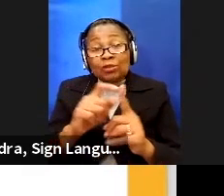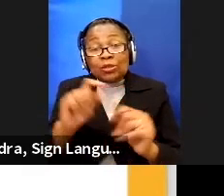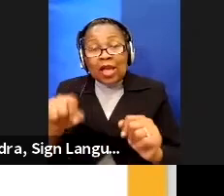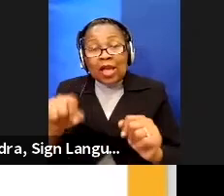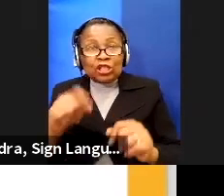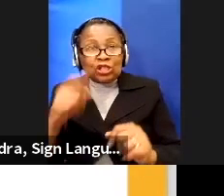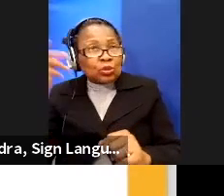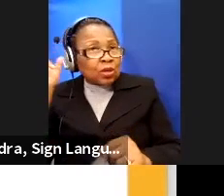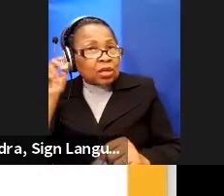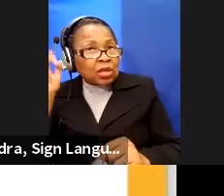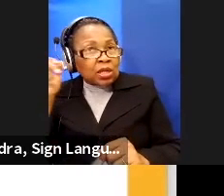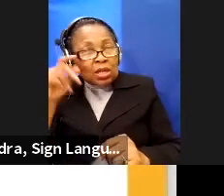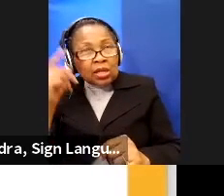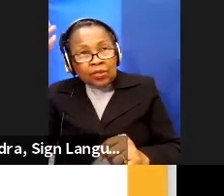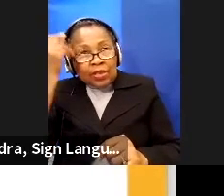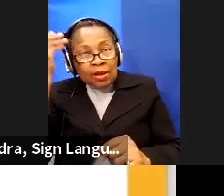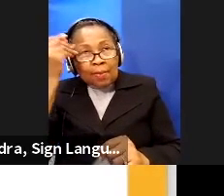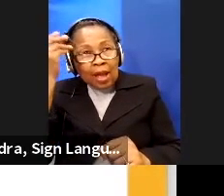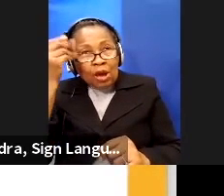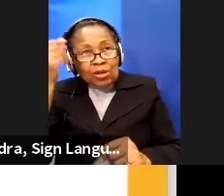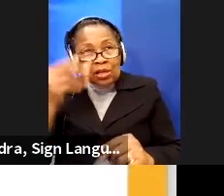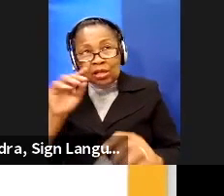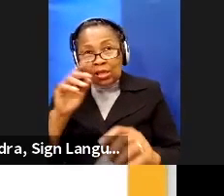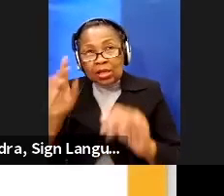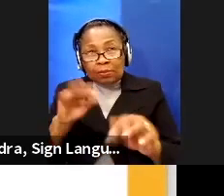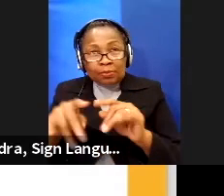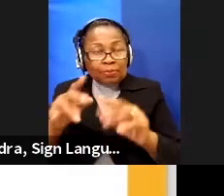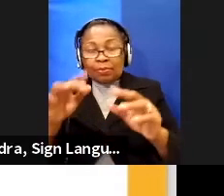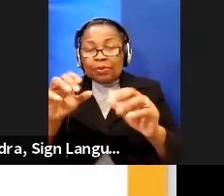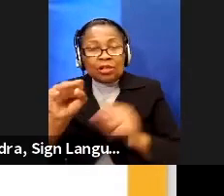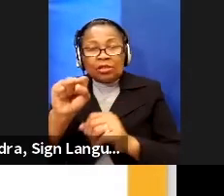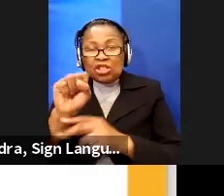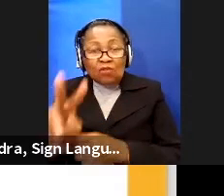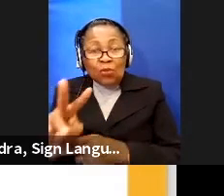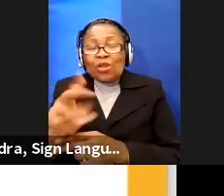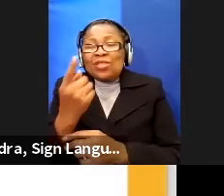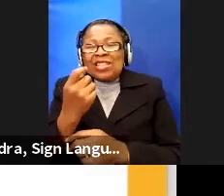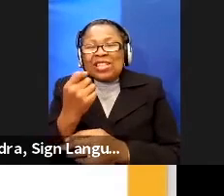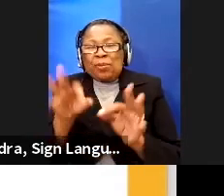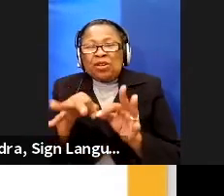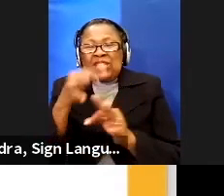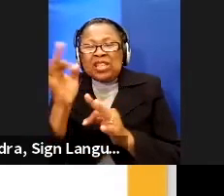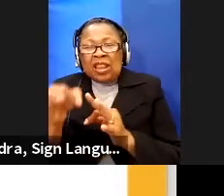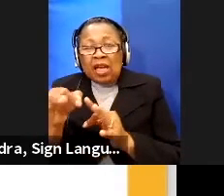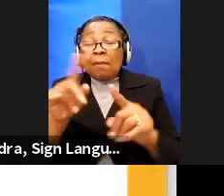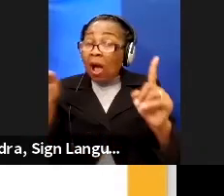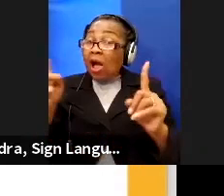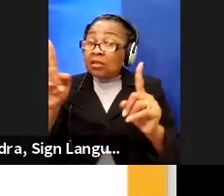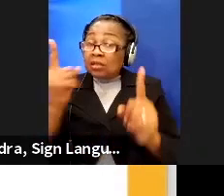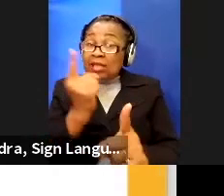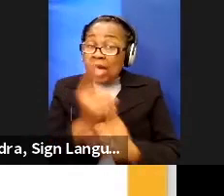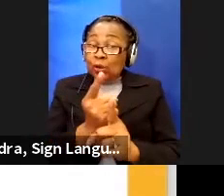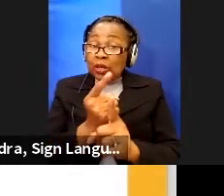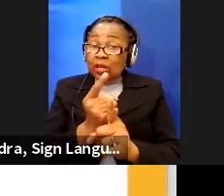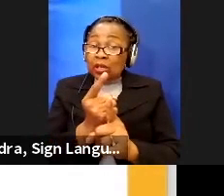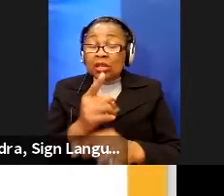of these things and get it through her software and what have you, there is a slight delay, but it's going to be accurate. If you